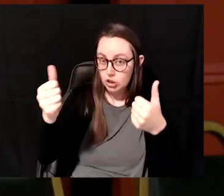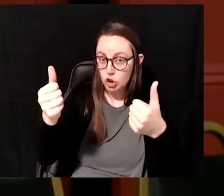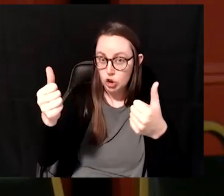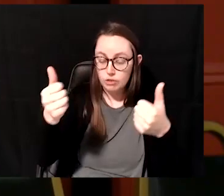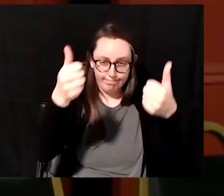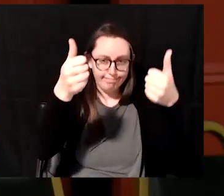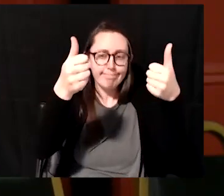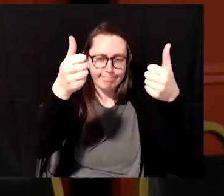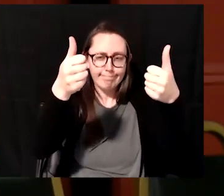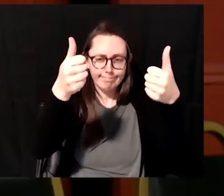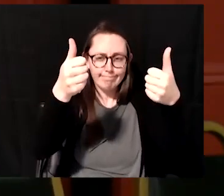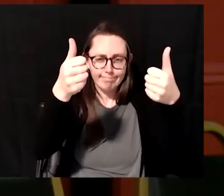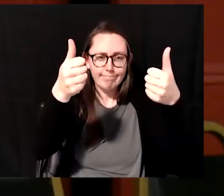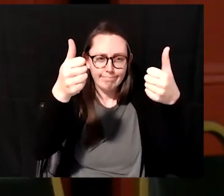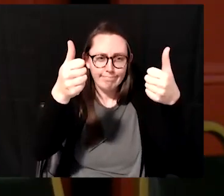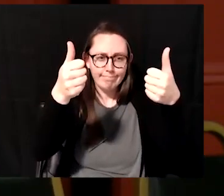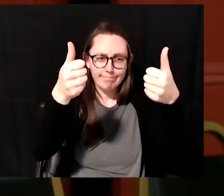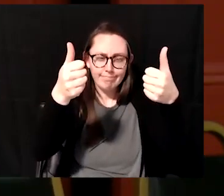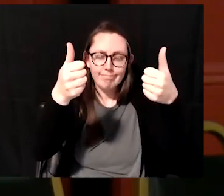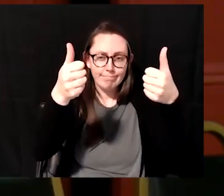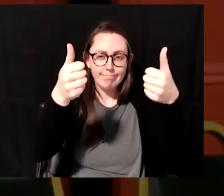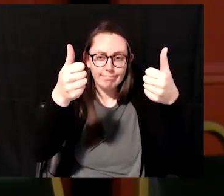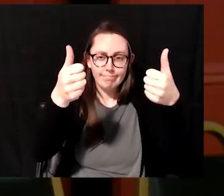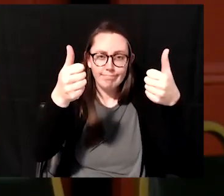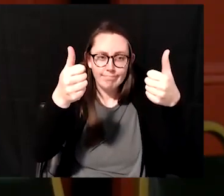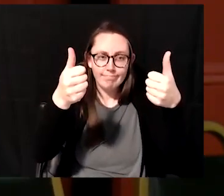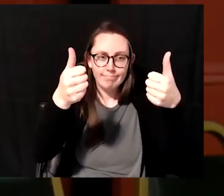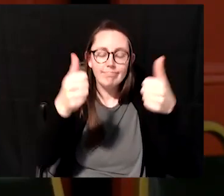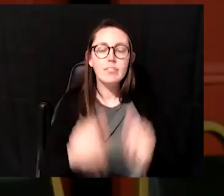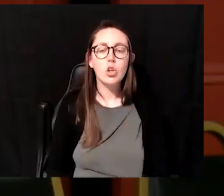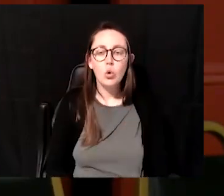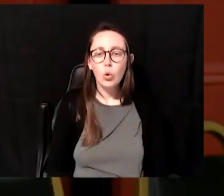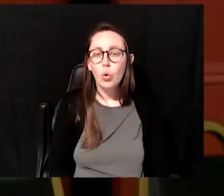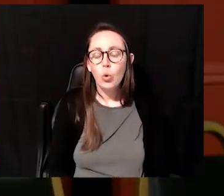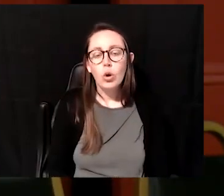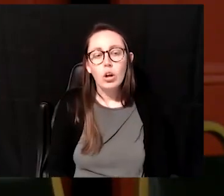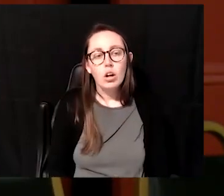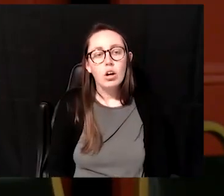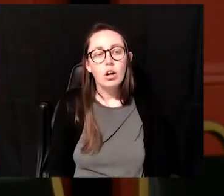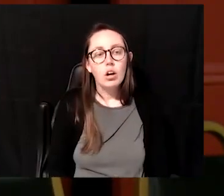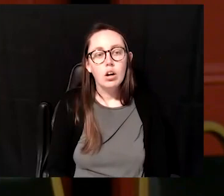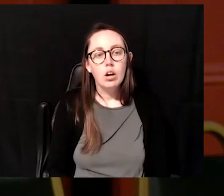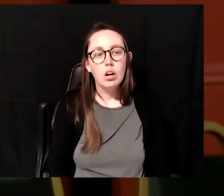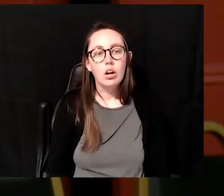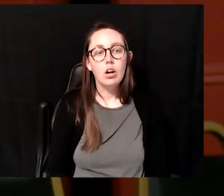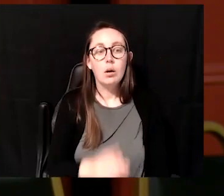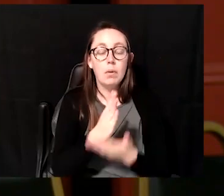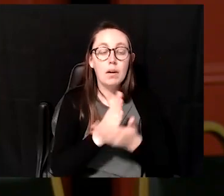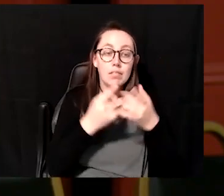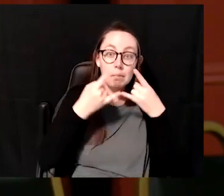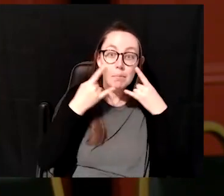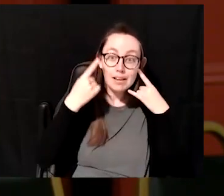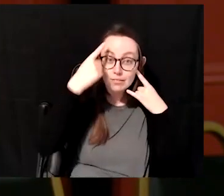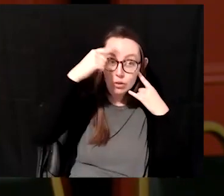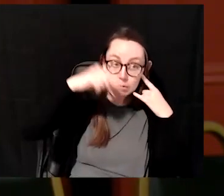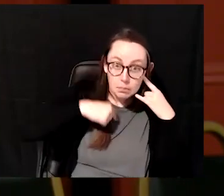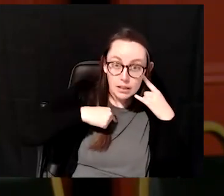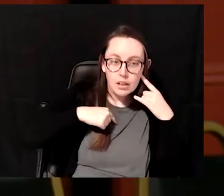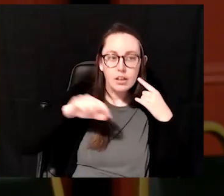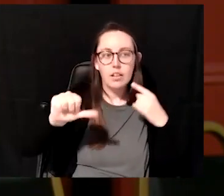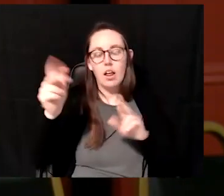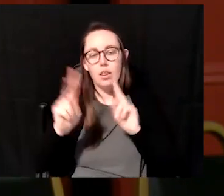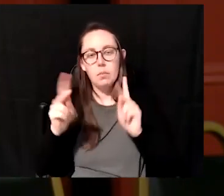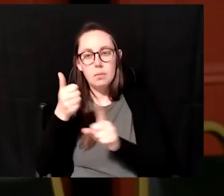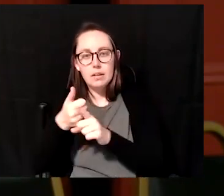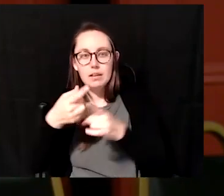if I go closer is that better okay um part of it is for me and part of it is so that other folks that are masking are able